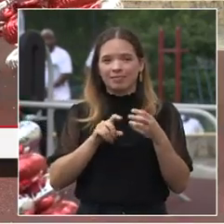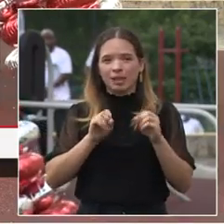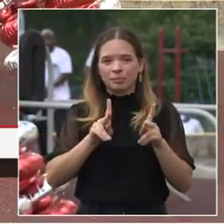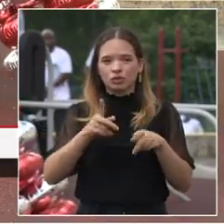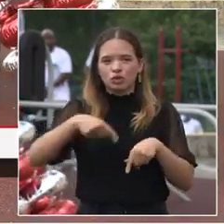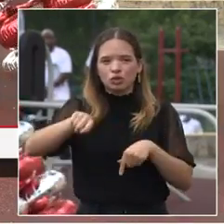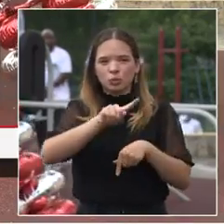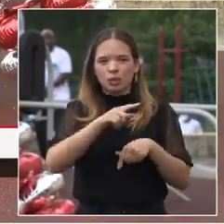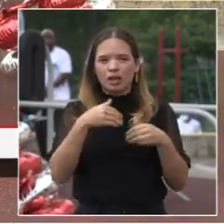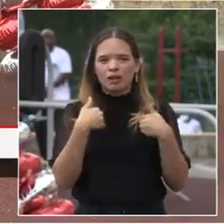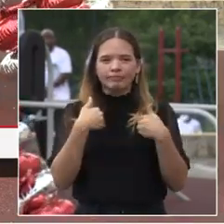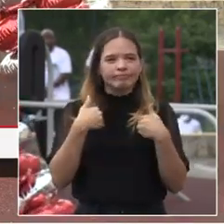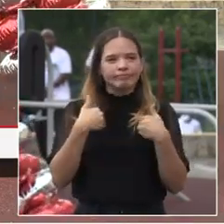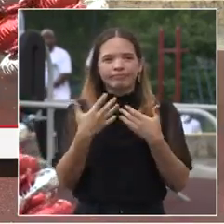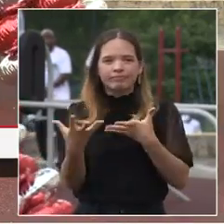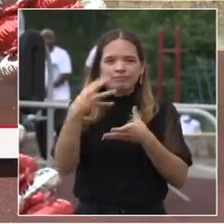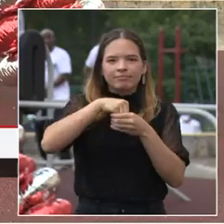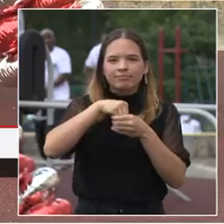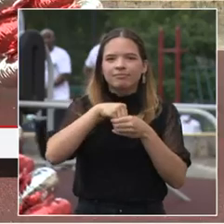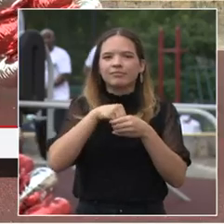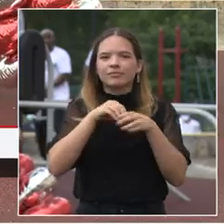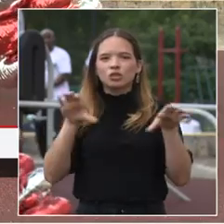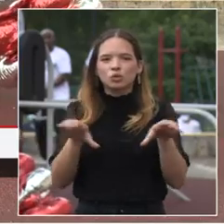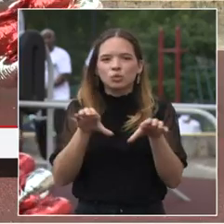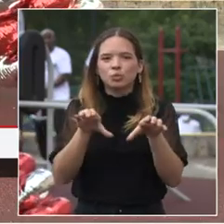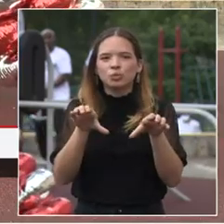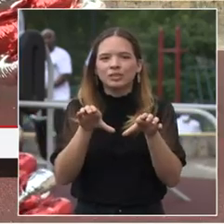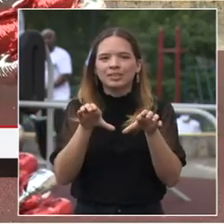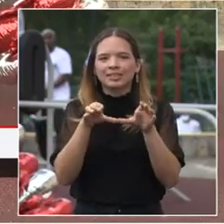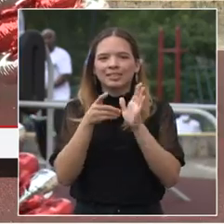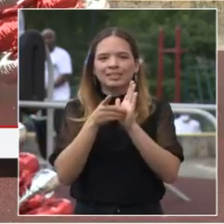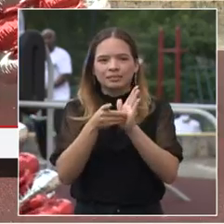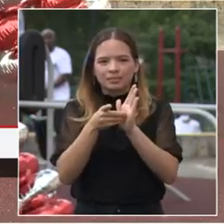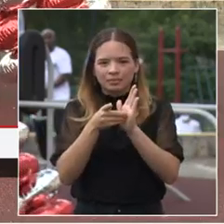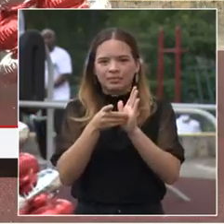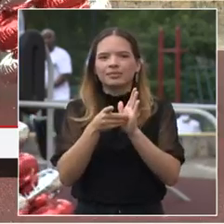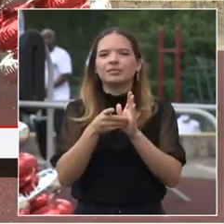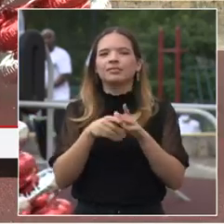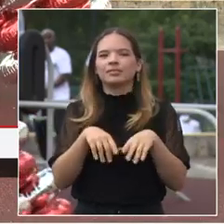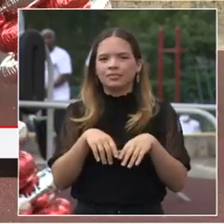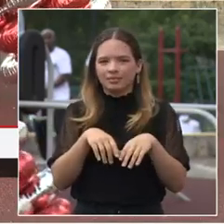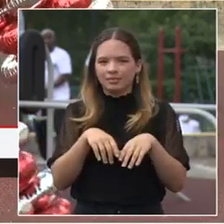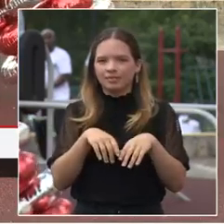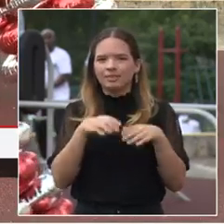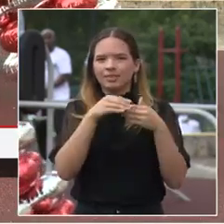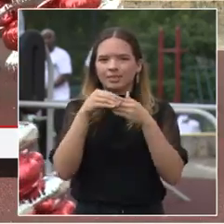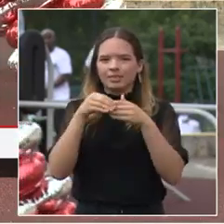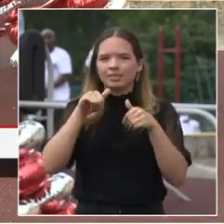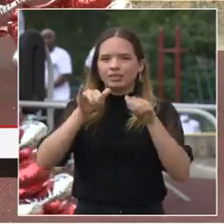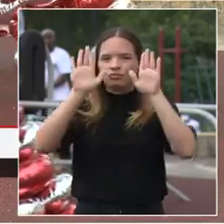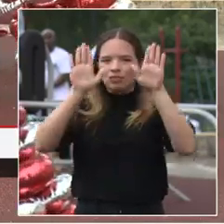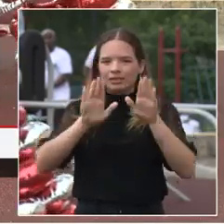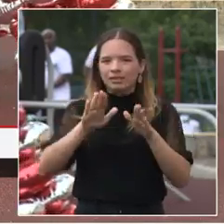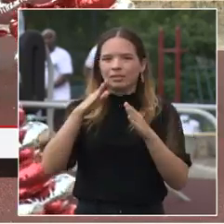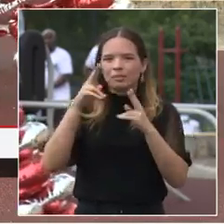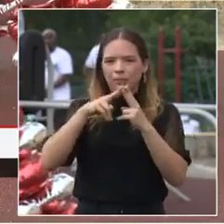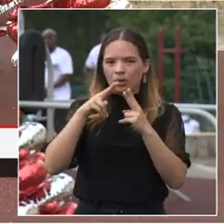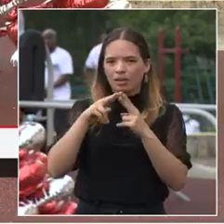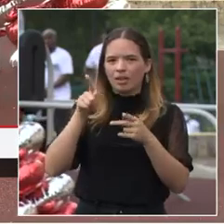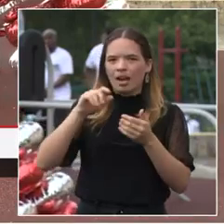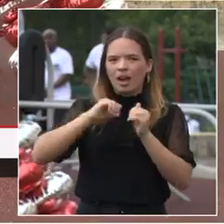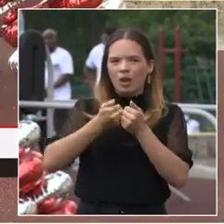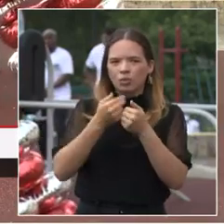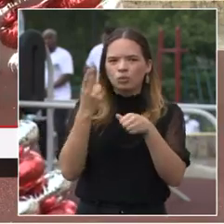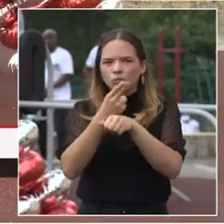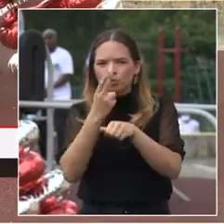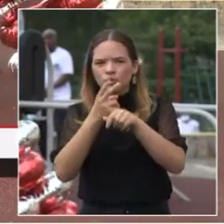have an opportunity to participate. We're going to do a demo, which is going to be led by our wonderful partners. They're going to show you how to utilize this equipment. We